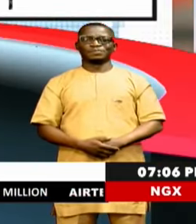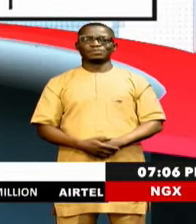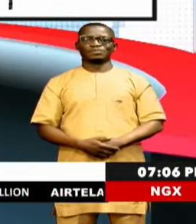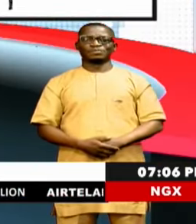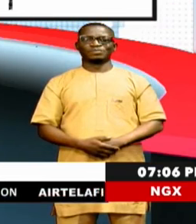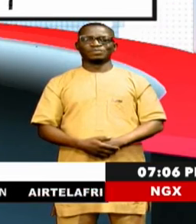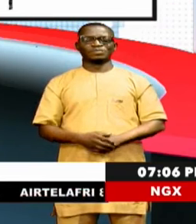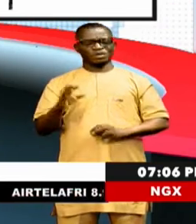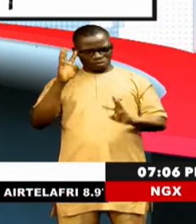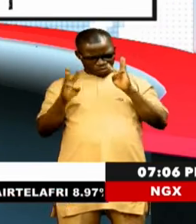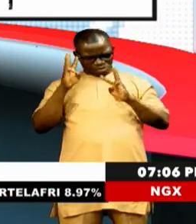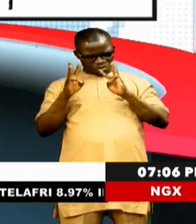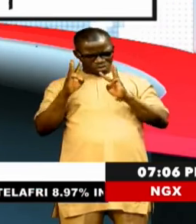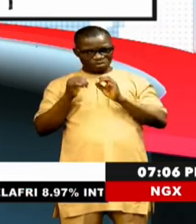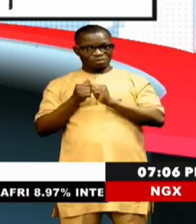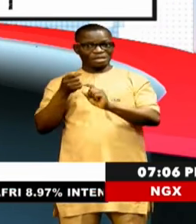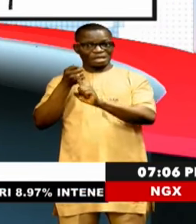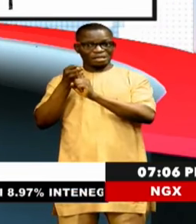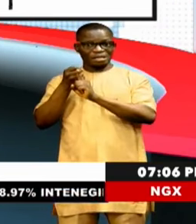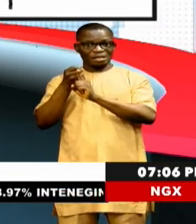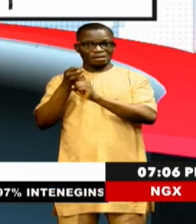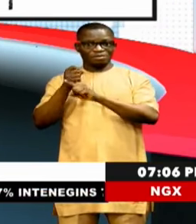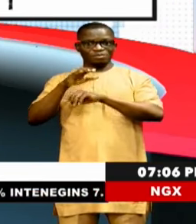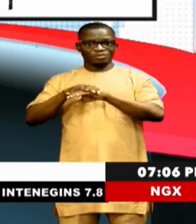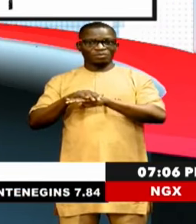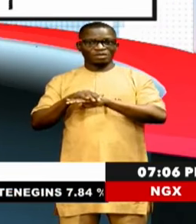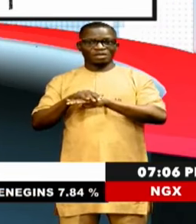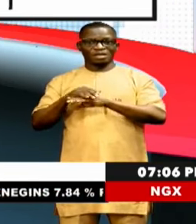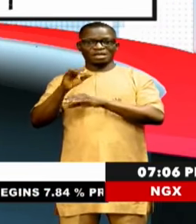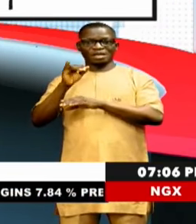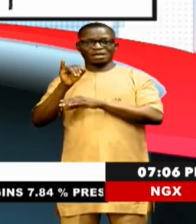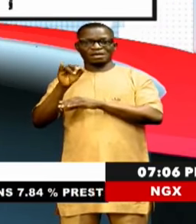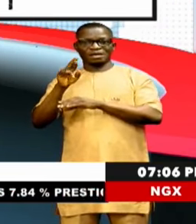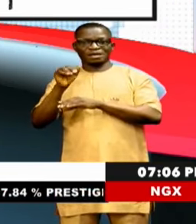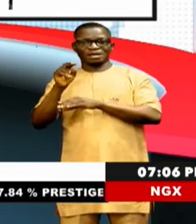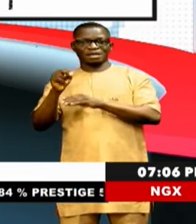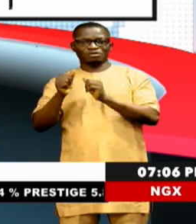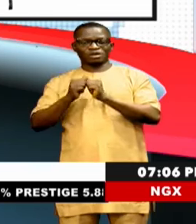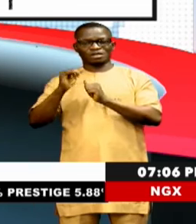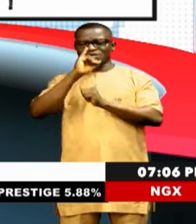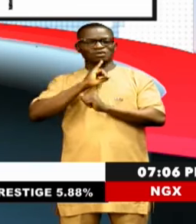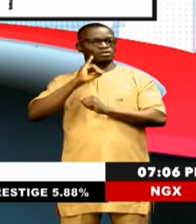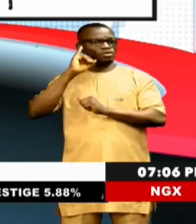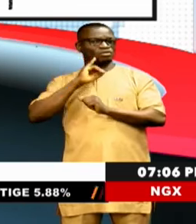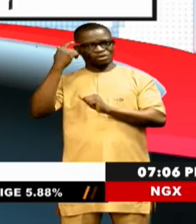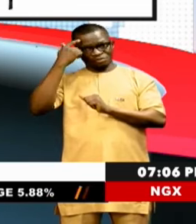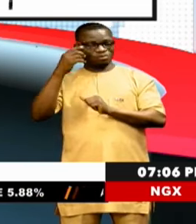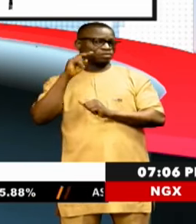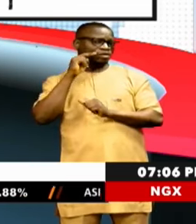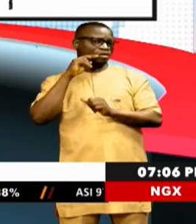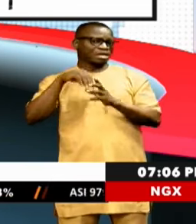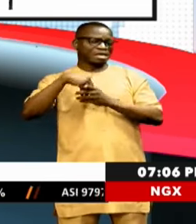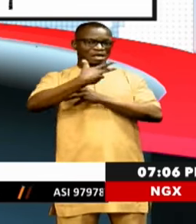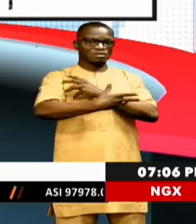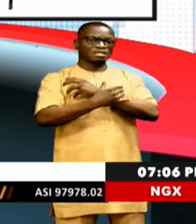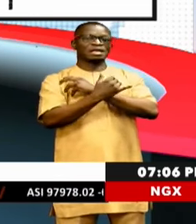Worried by the attacks on Hezbollah and other areas in Lebanon by Israeli government, the Nigerians and Diaspora Commission